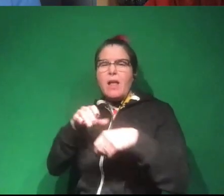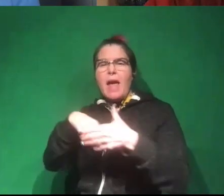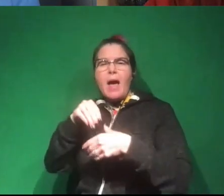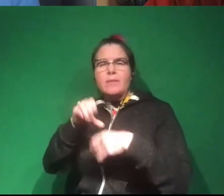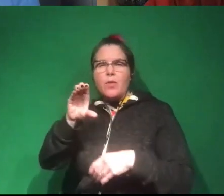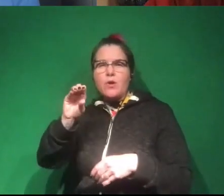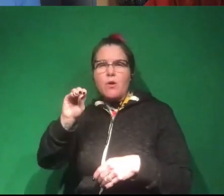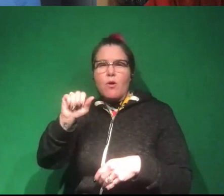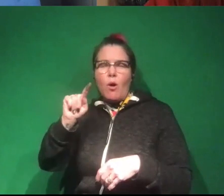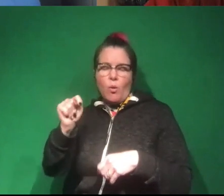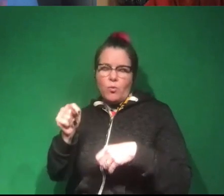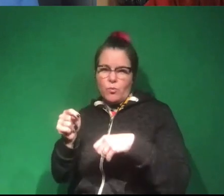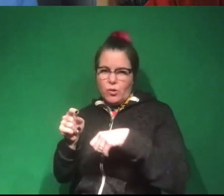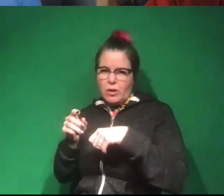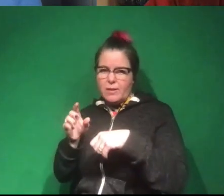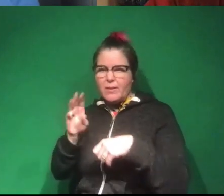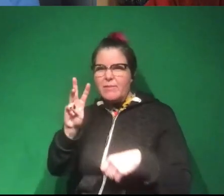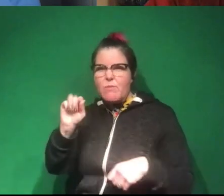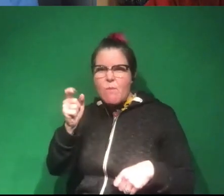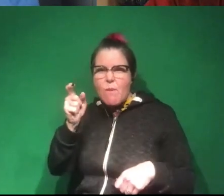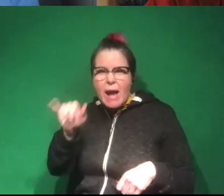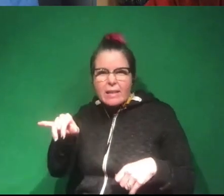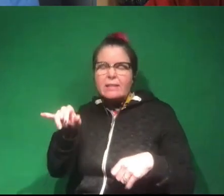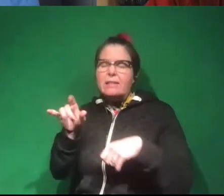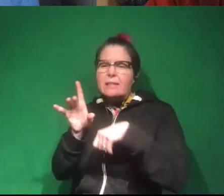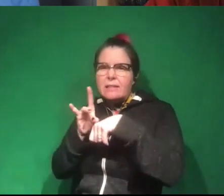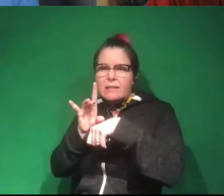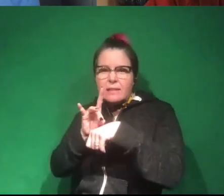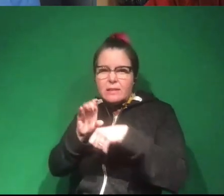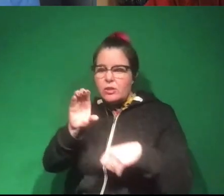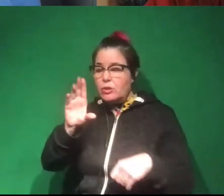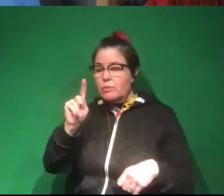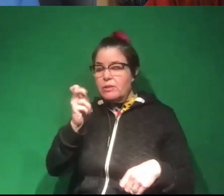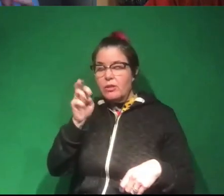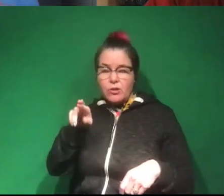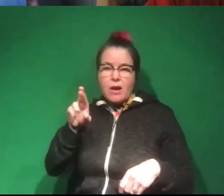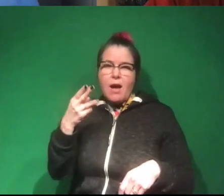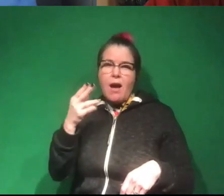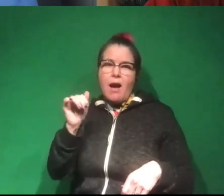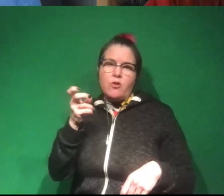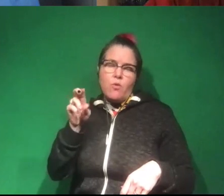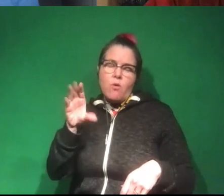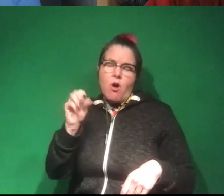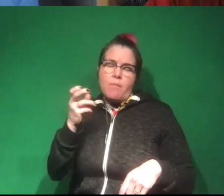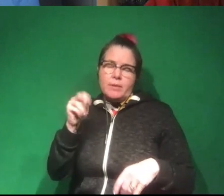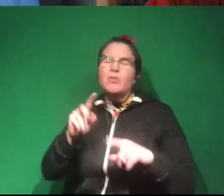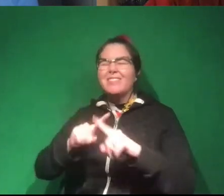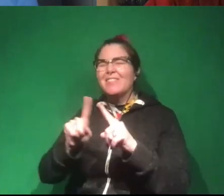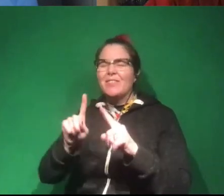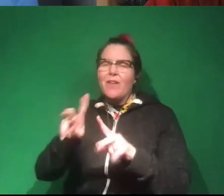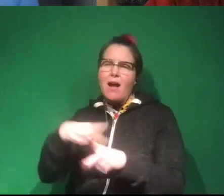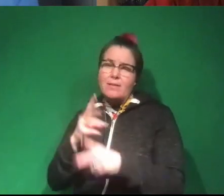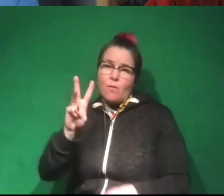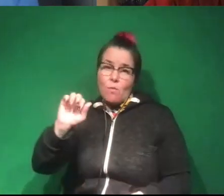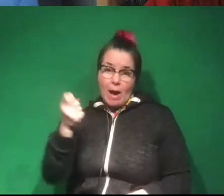they're covered with these really waxy molecules called cuticular hydrocarbons, but a bunch of different waxes. And